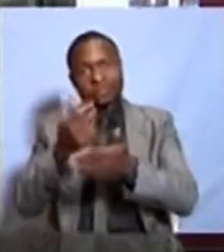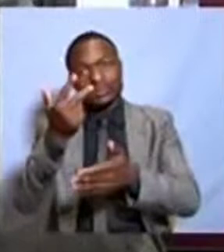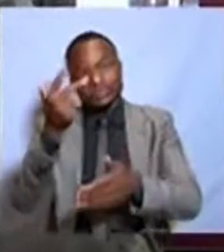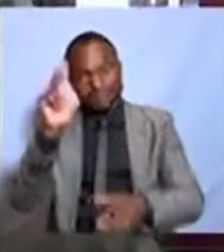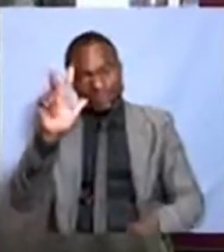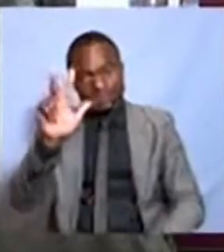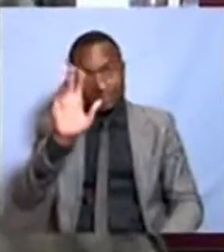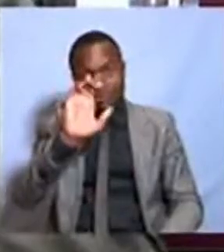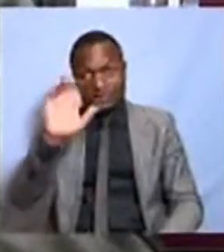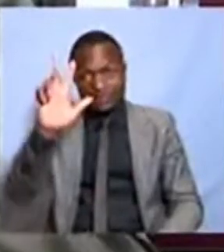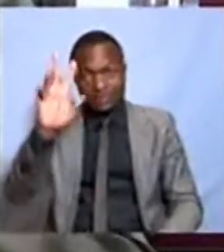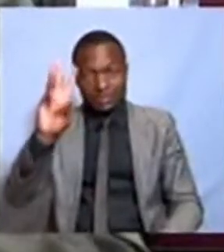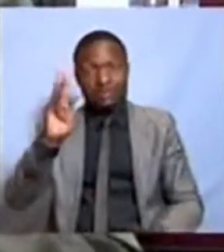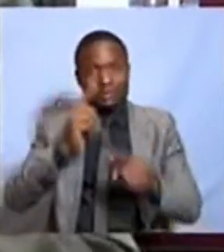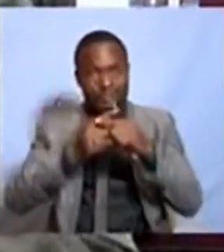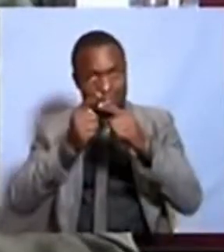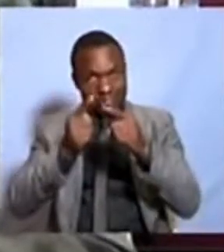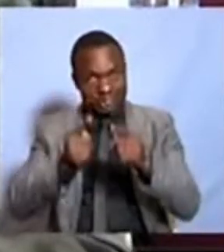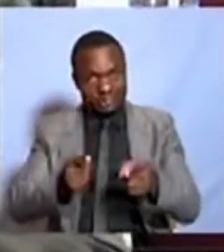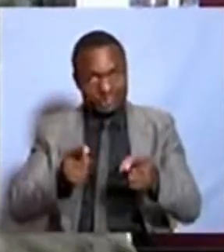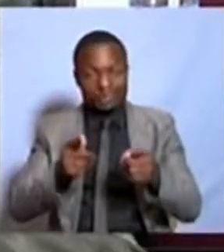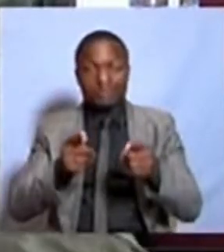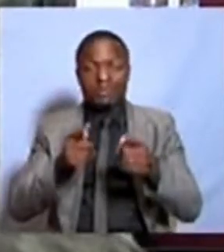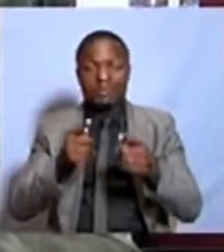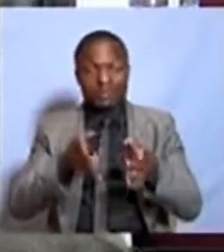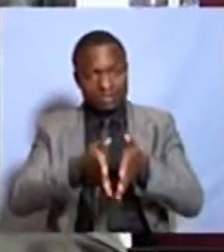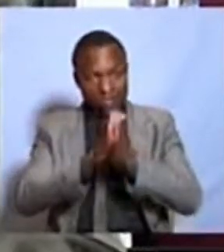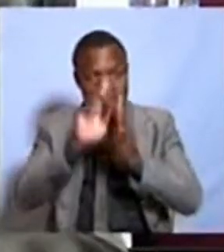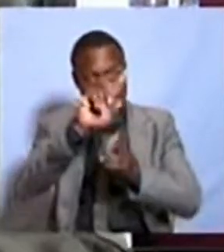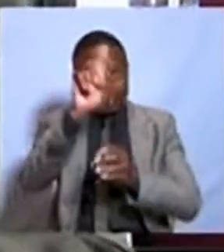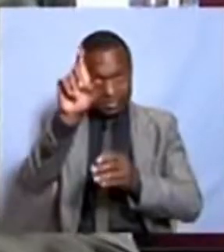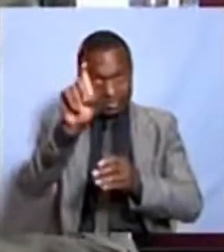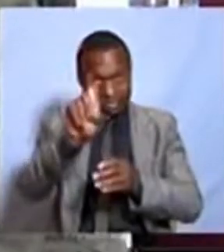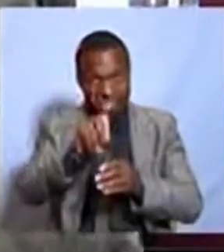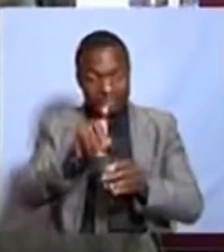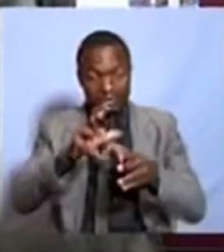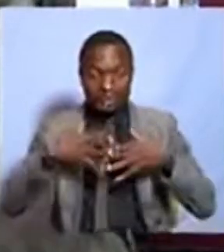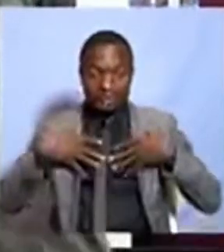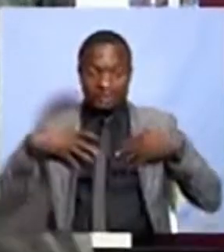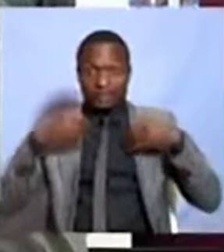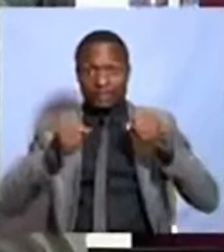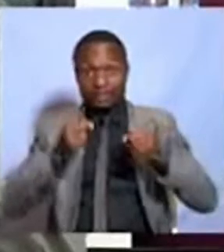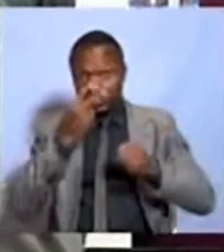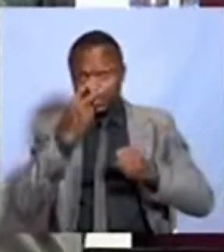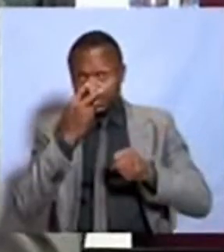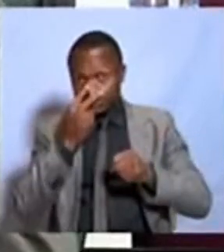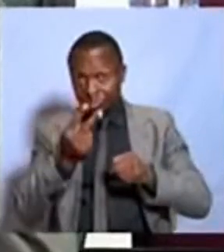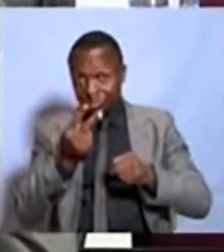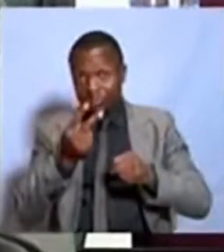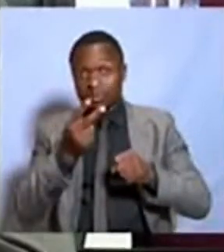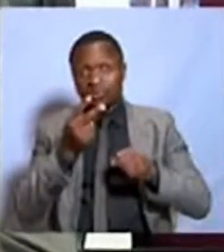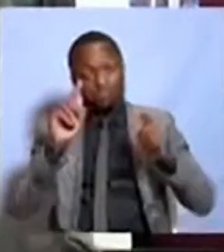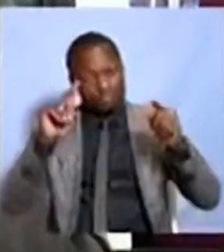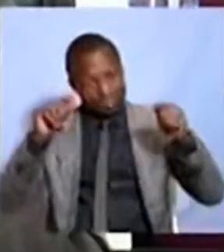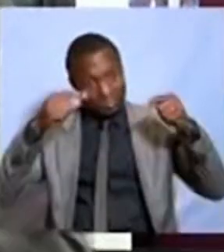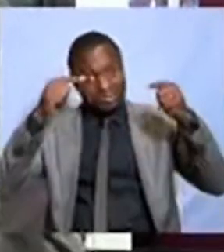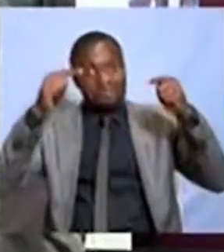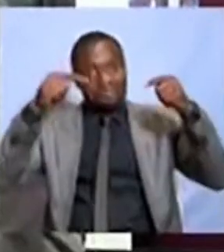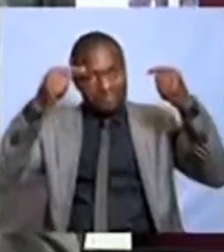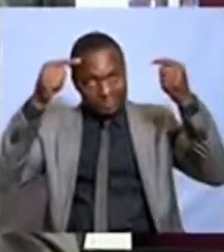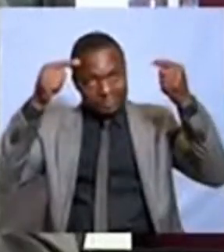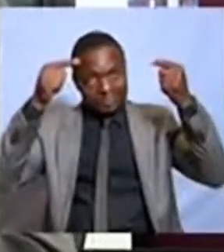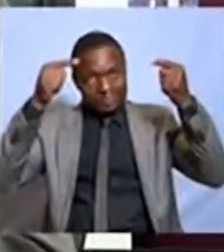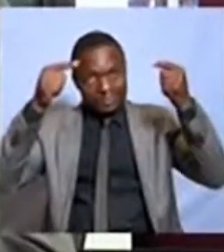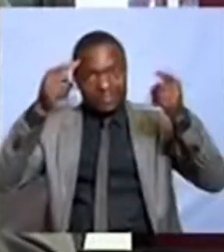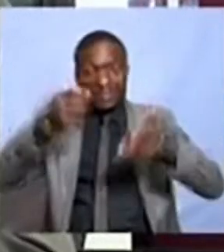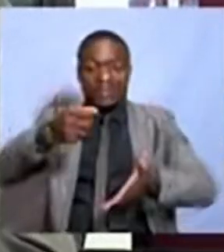336. And I'll come to the health one. I think we have seen good progress in terms of